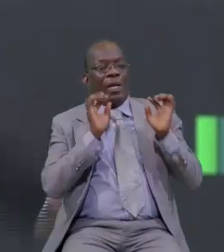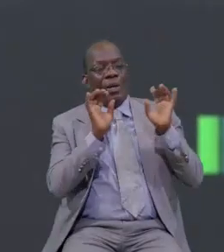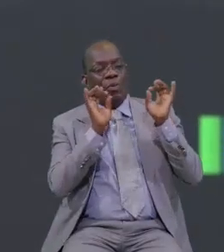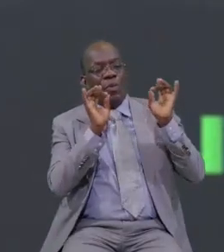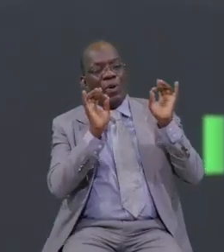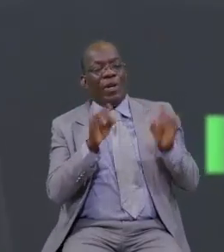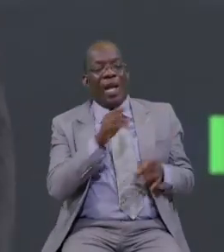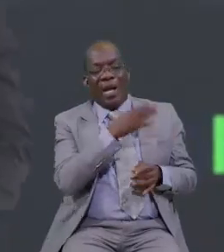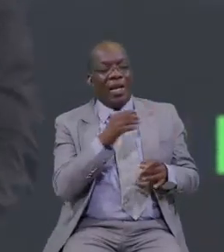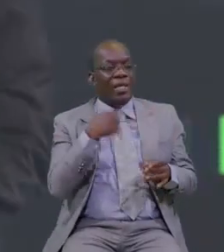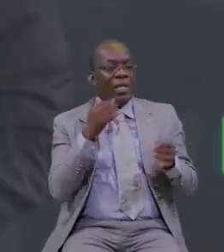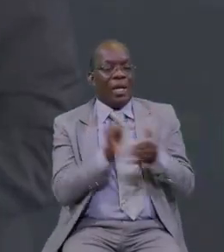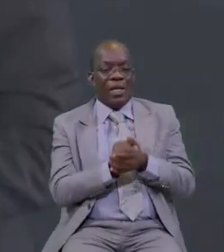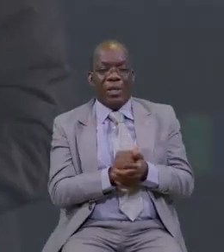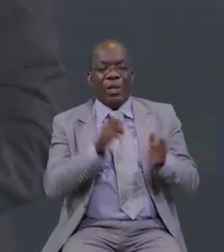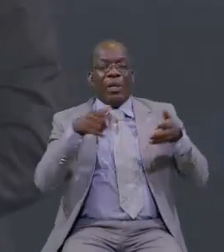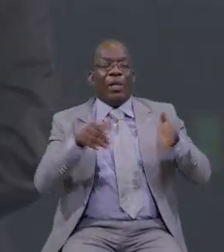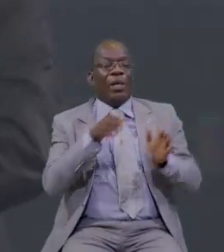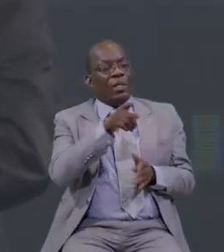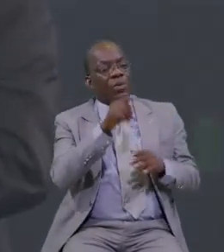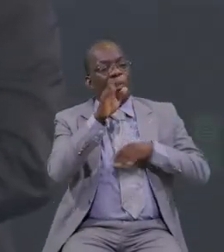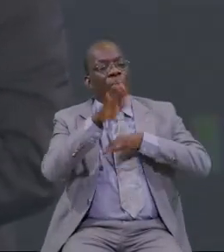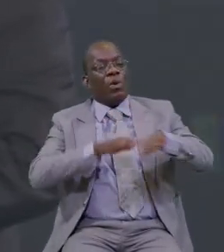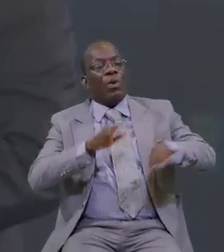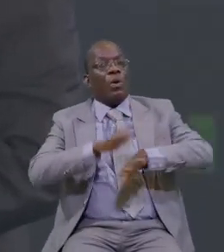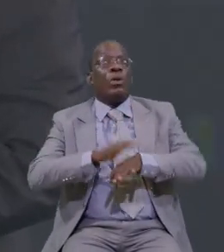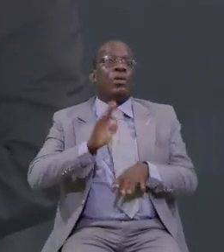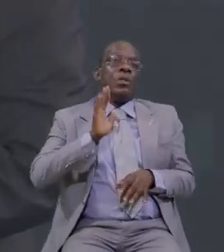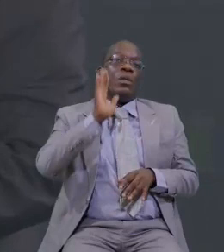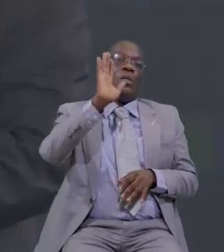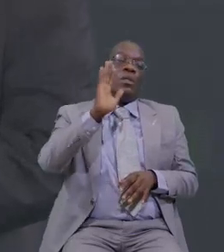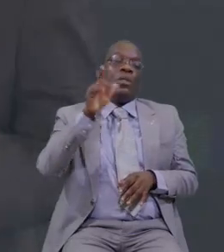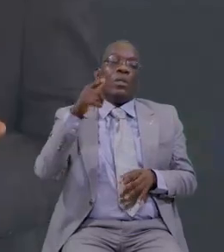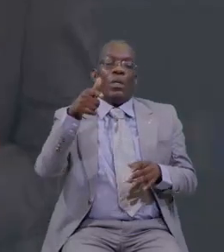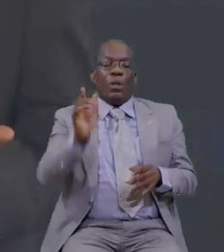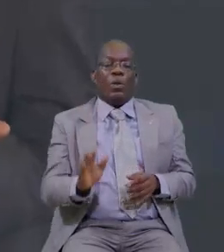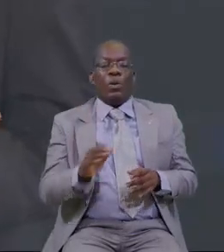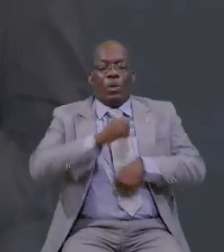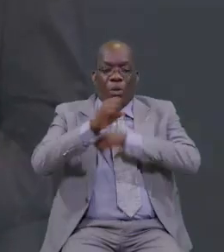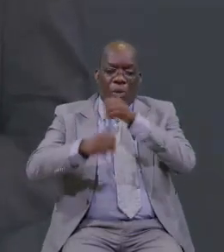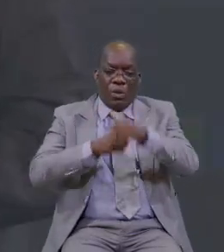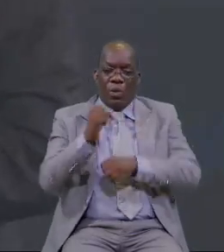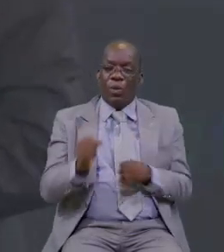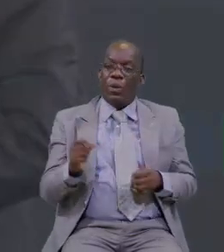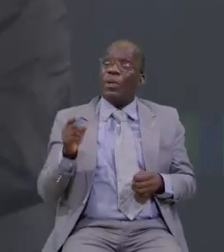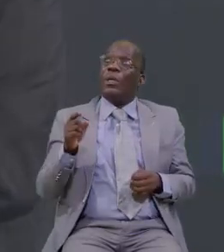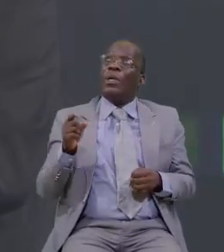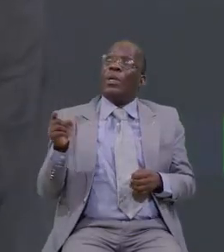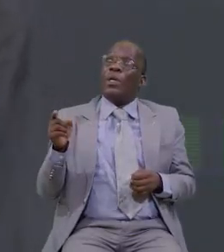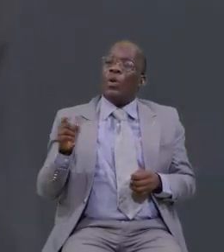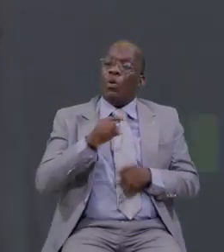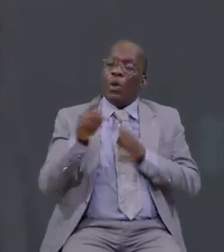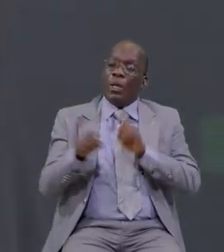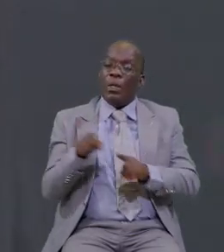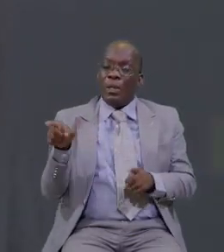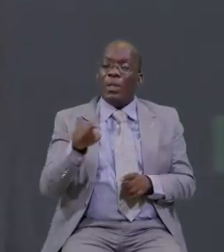then we'll believe him." Suffering. When they said, he said, "You'll build the temple